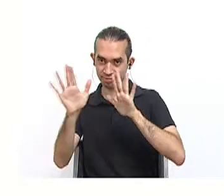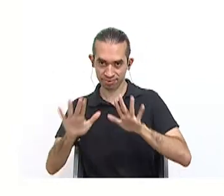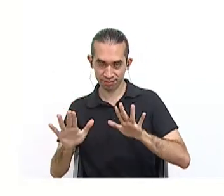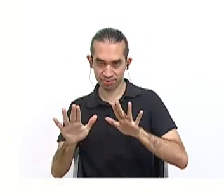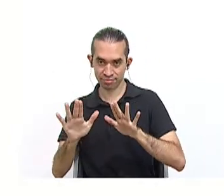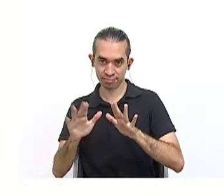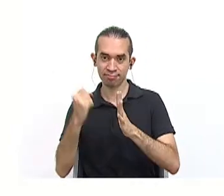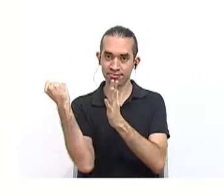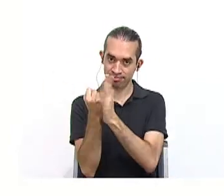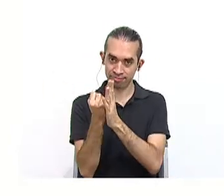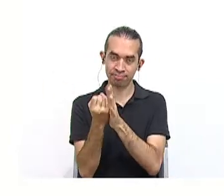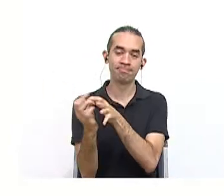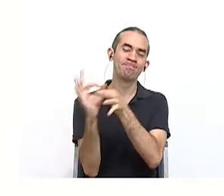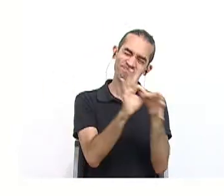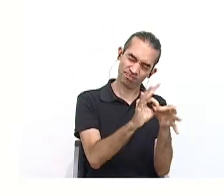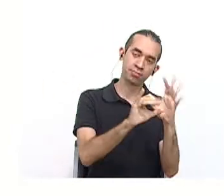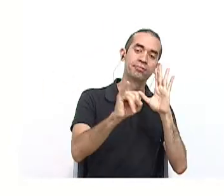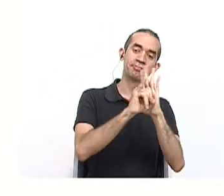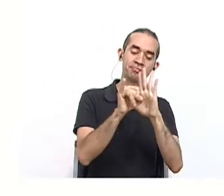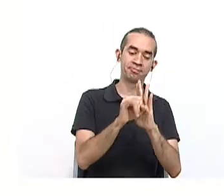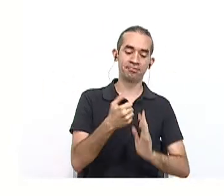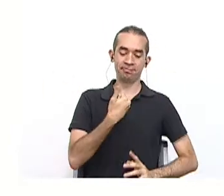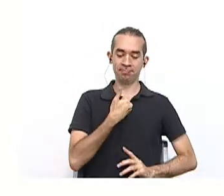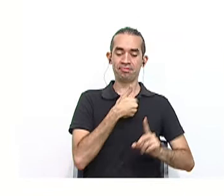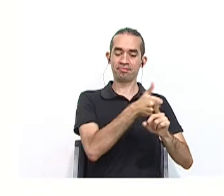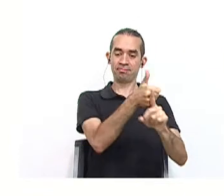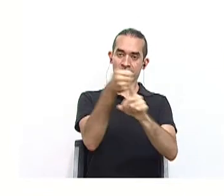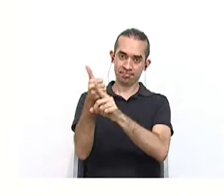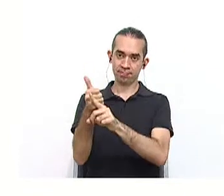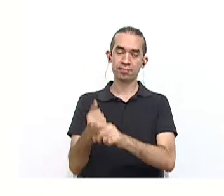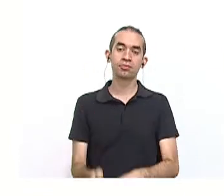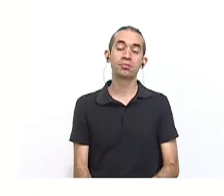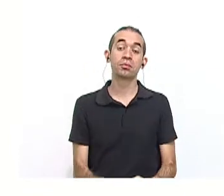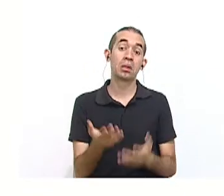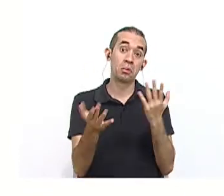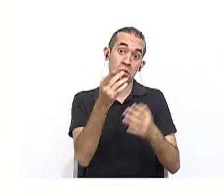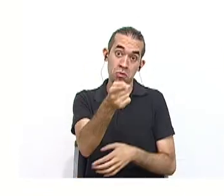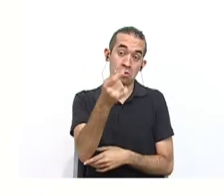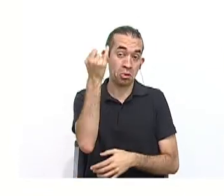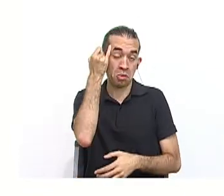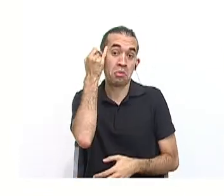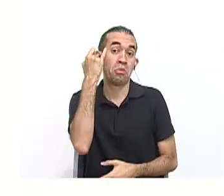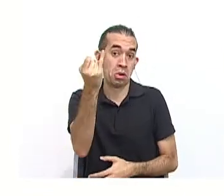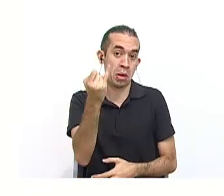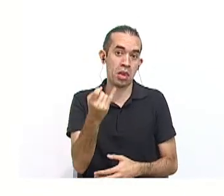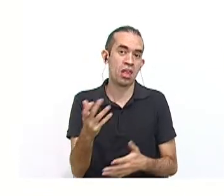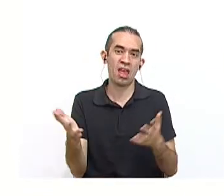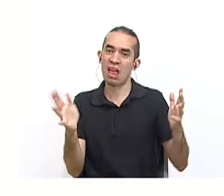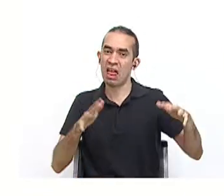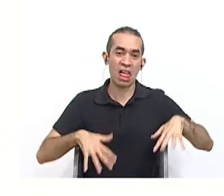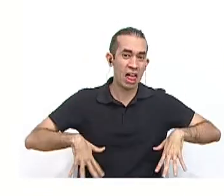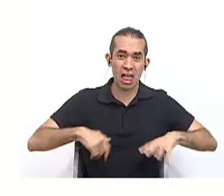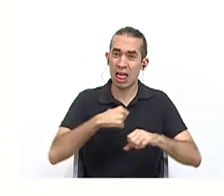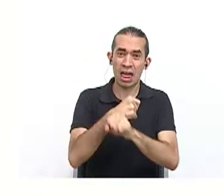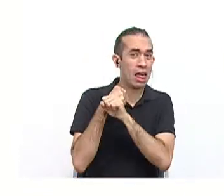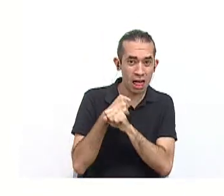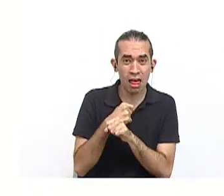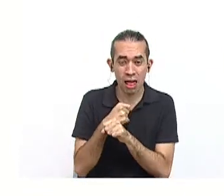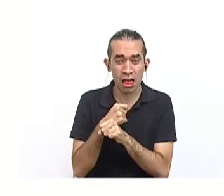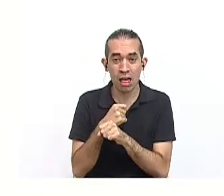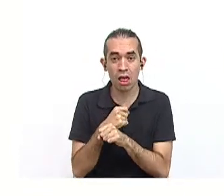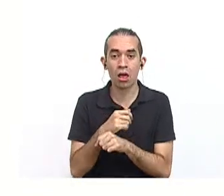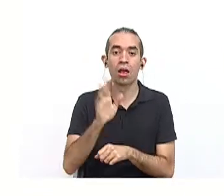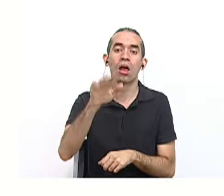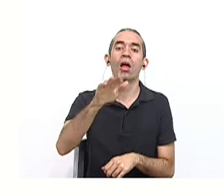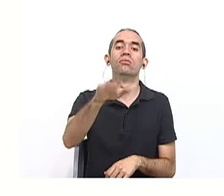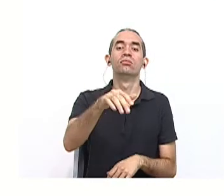our identity. Now, maybe you have an idea, but you're not very sure about that. So I want to